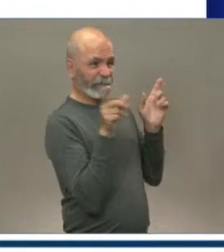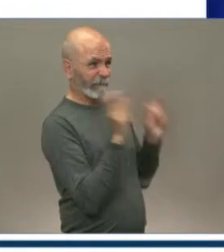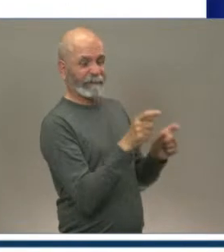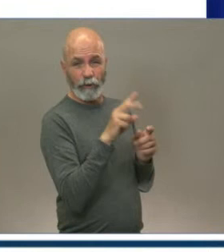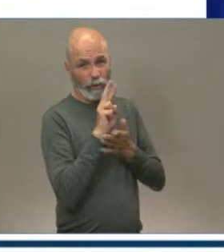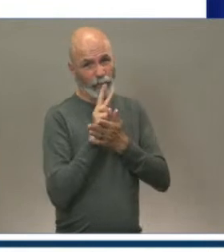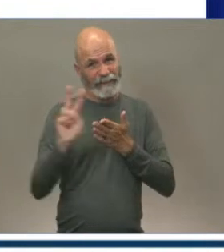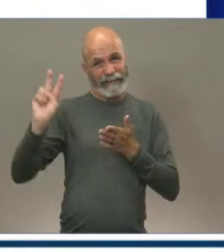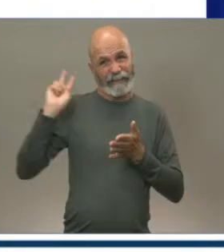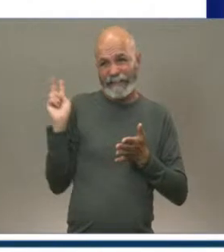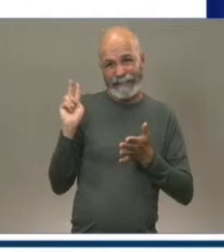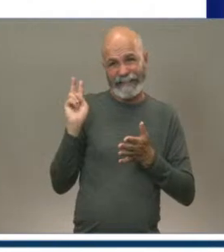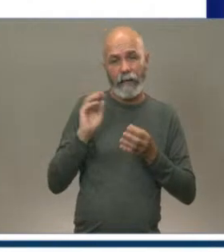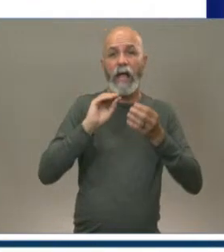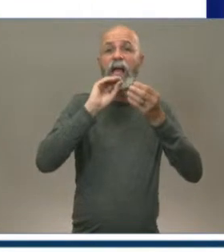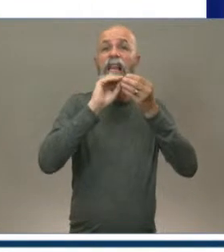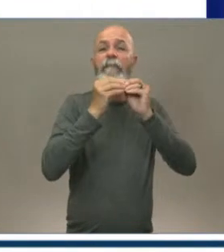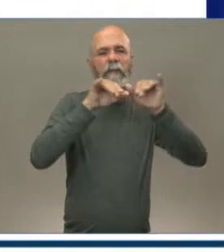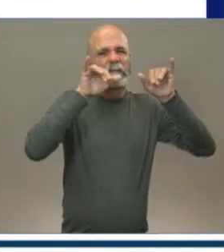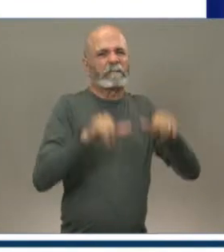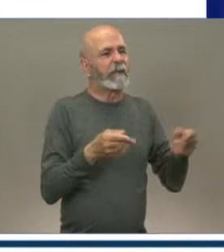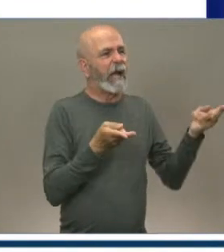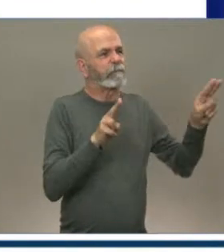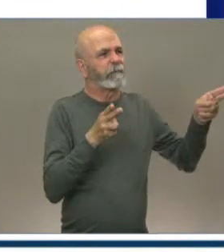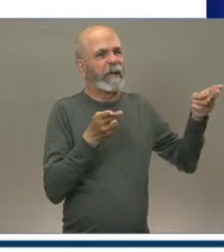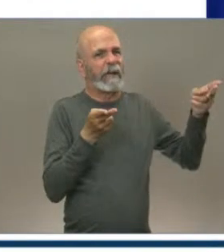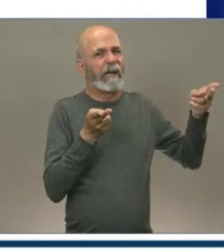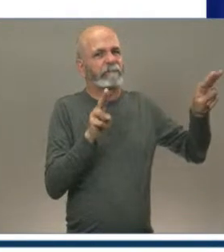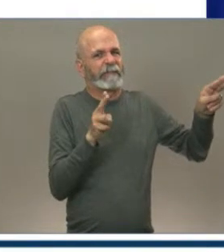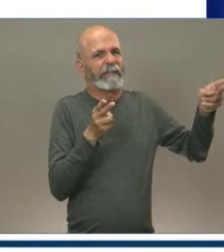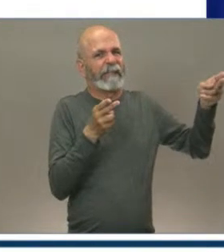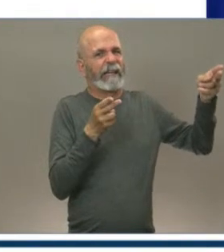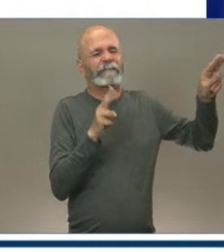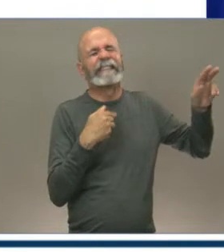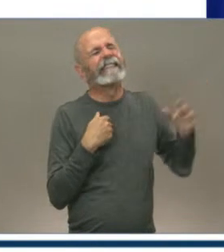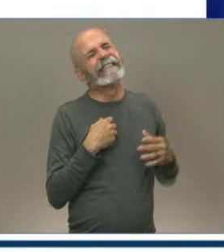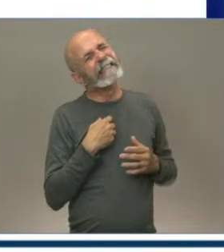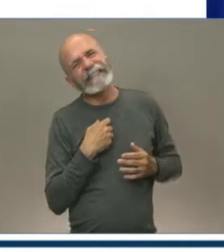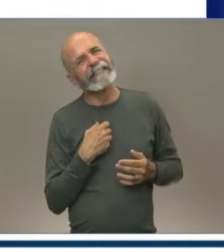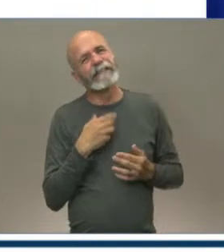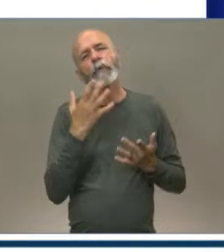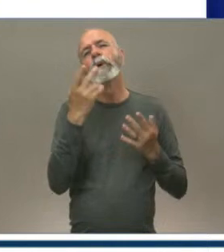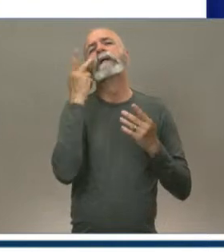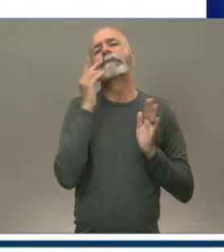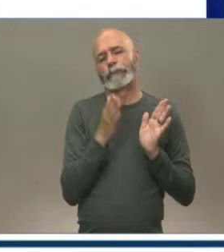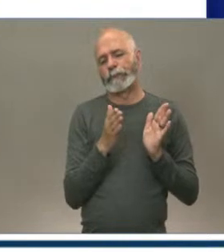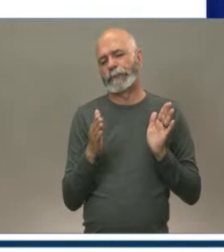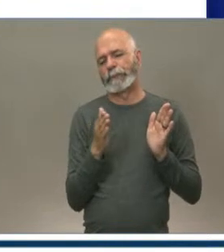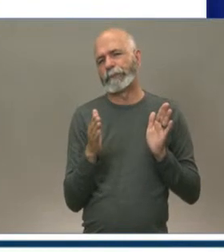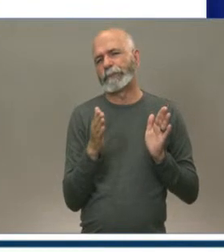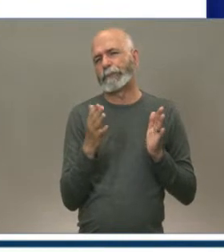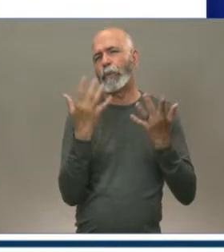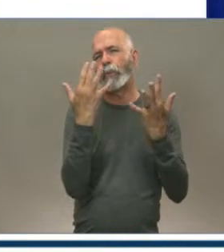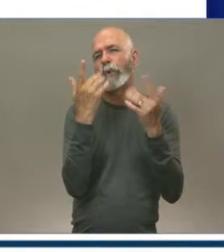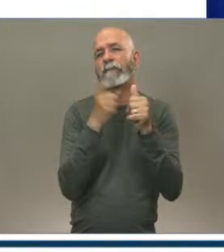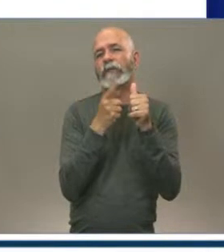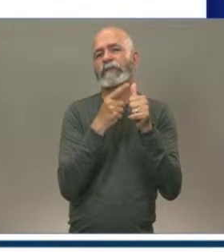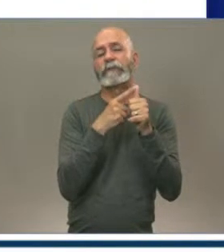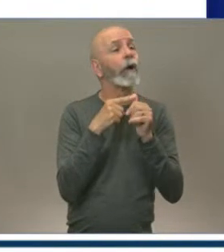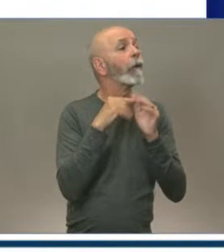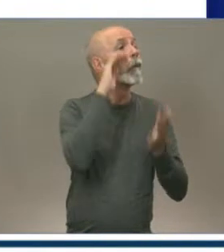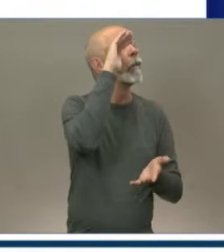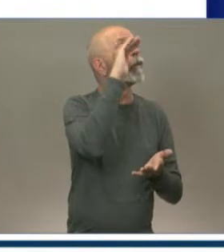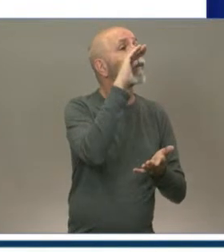cases, and we'll continue to look at where we're going from beyond that period of time. But there's not even